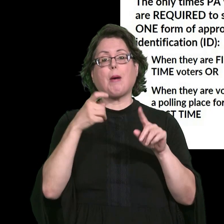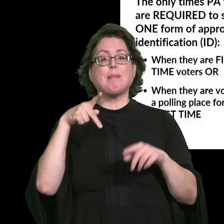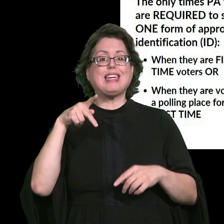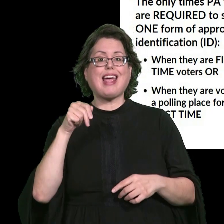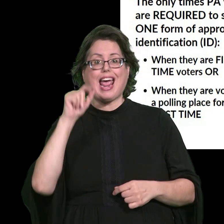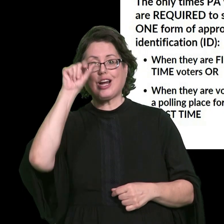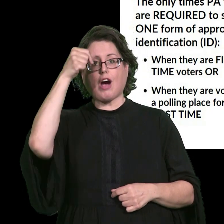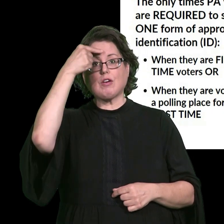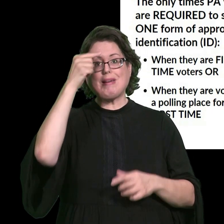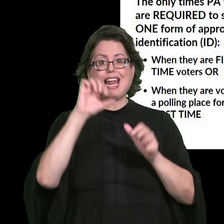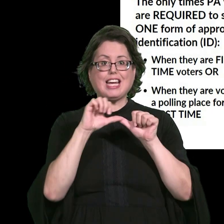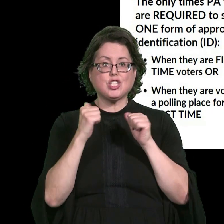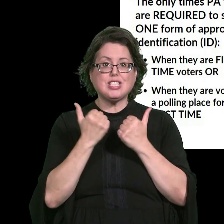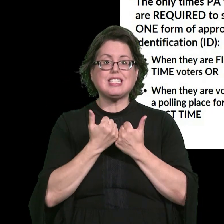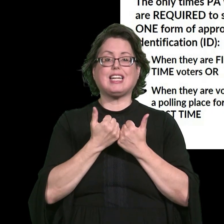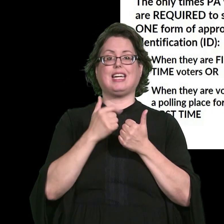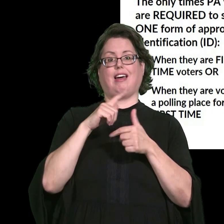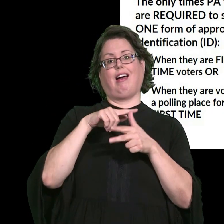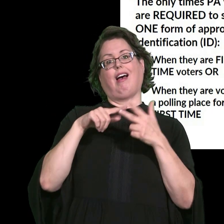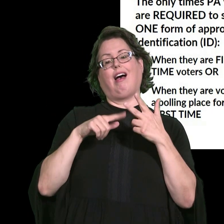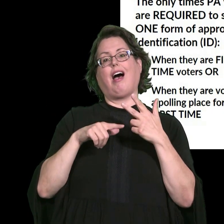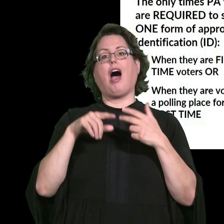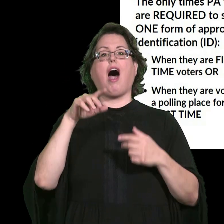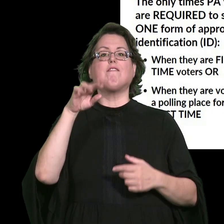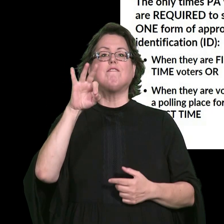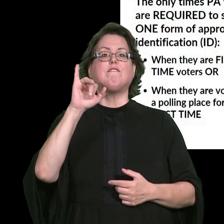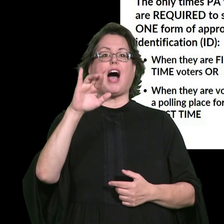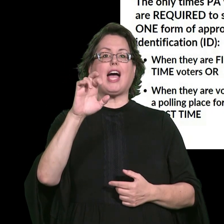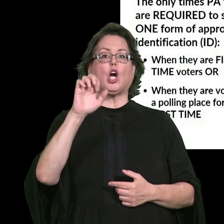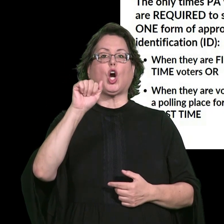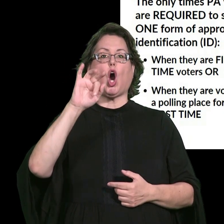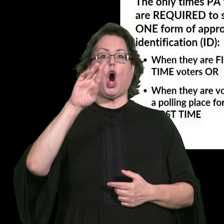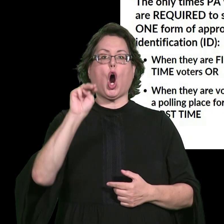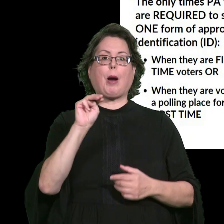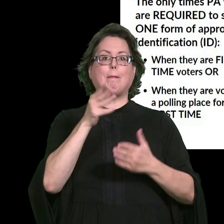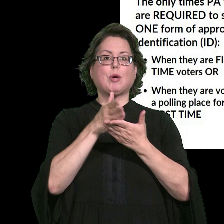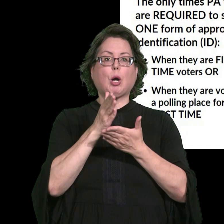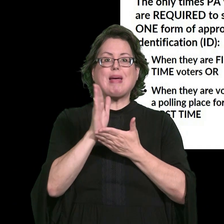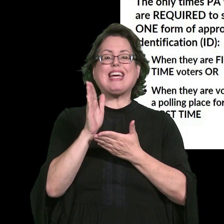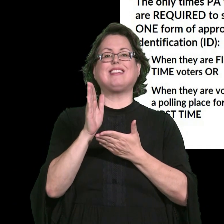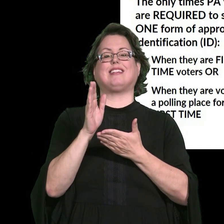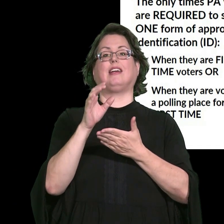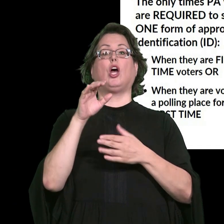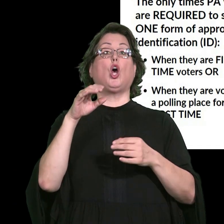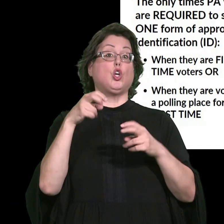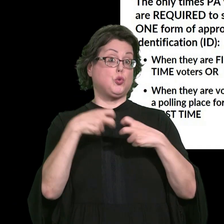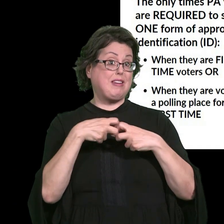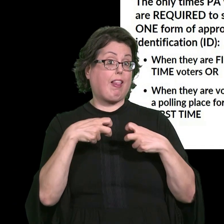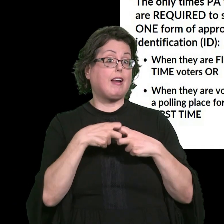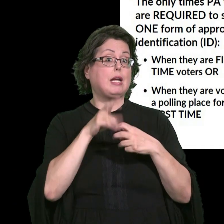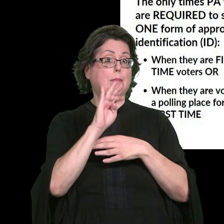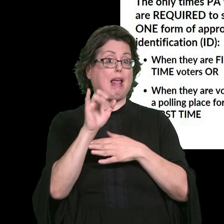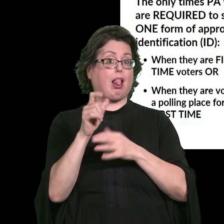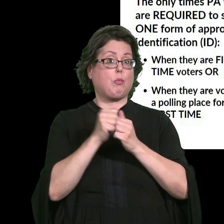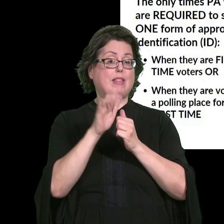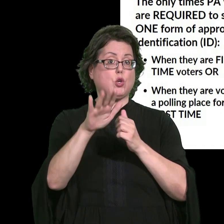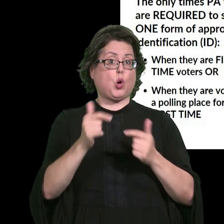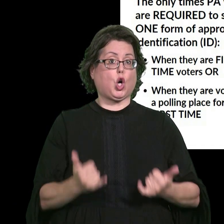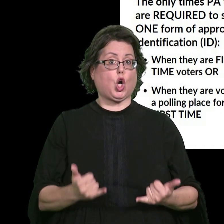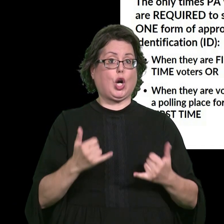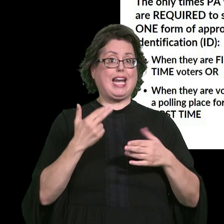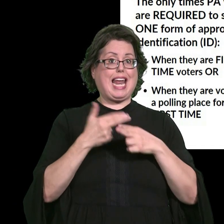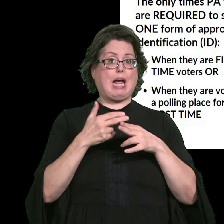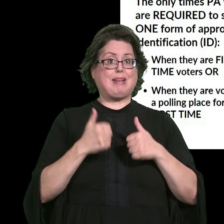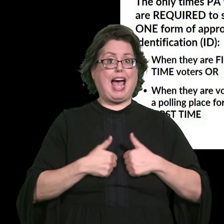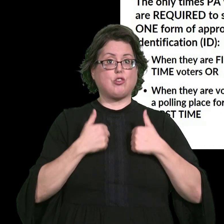Pennsylvania government agency, a firearm permit, a current utility bill with your name and address, a current bank